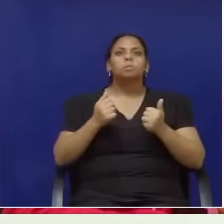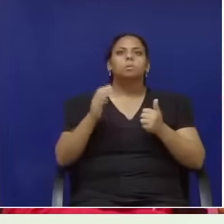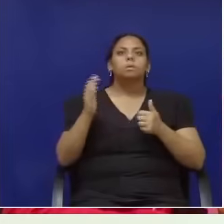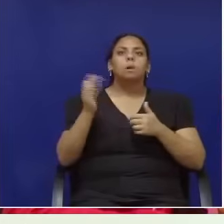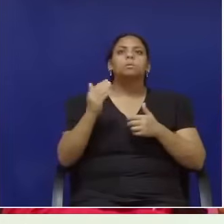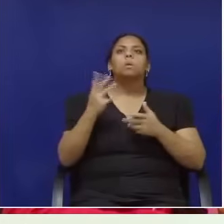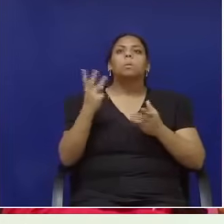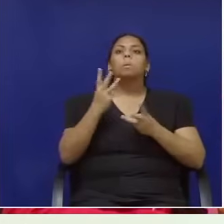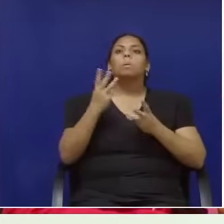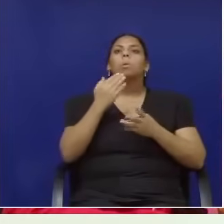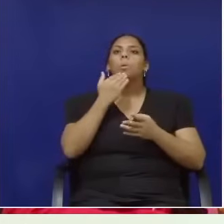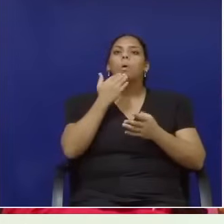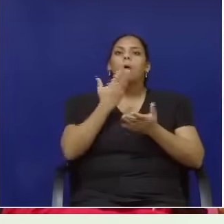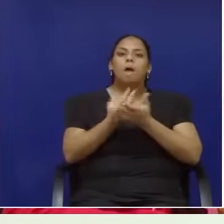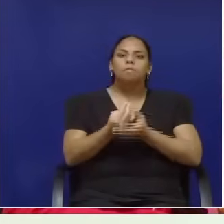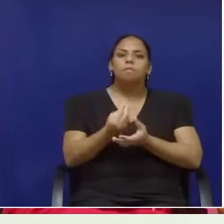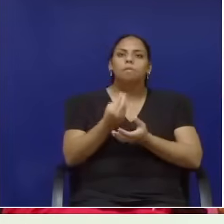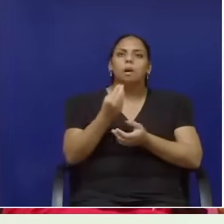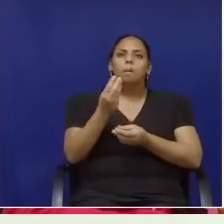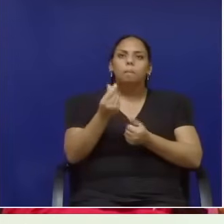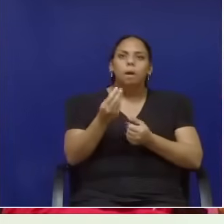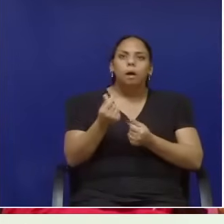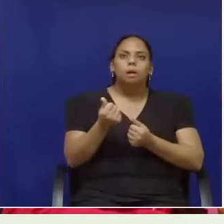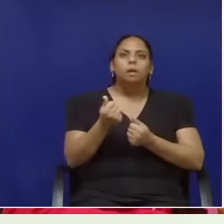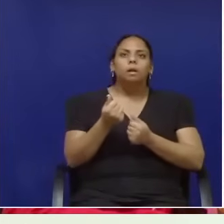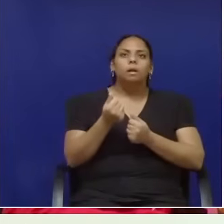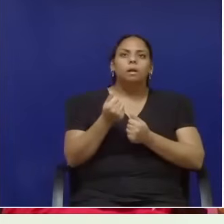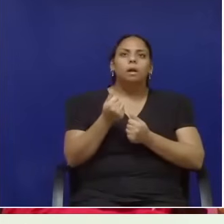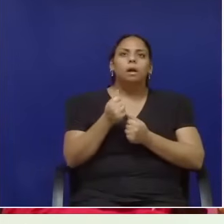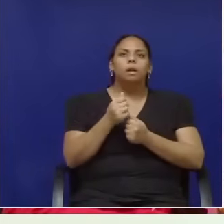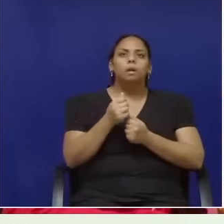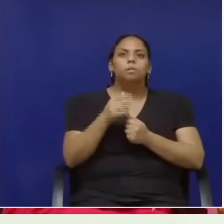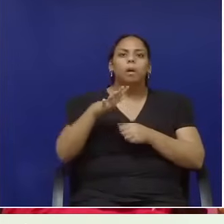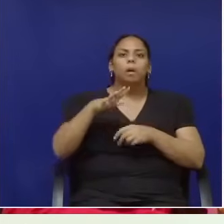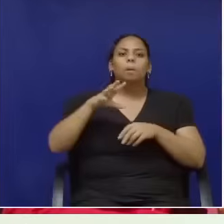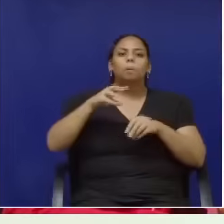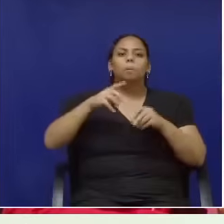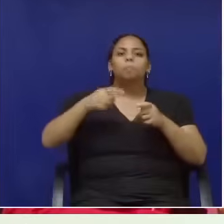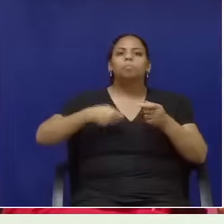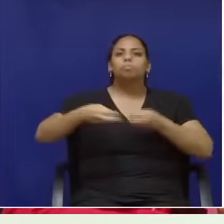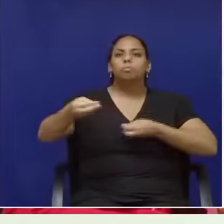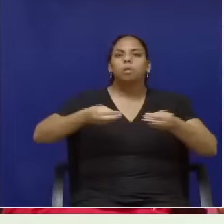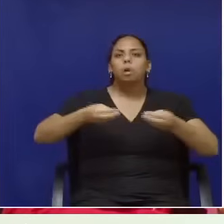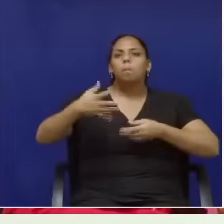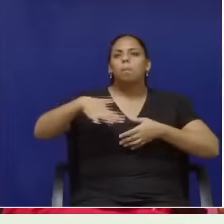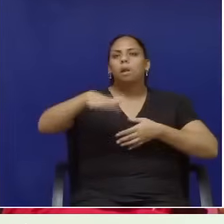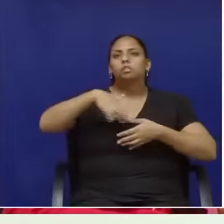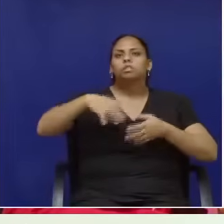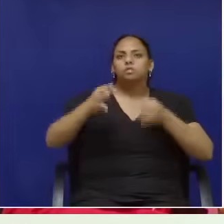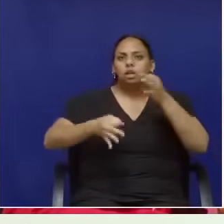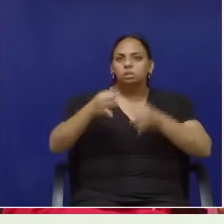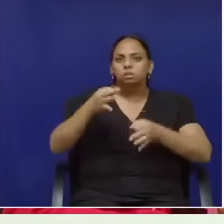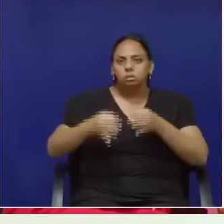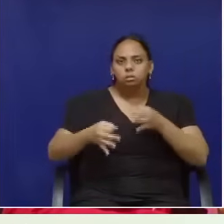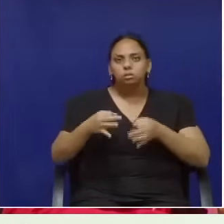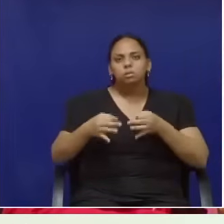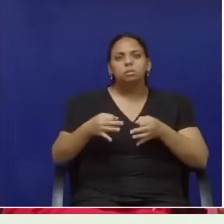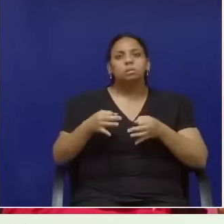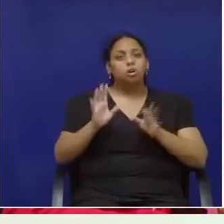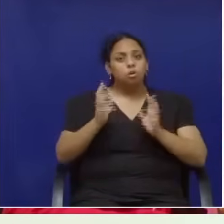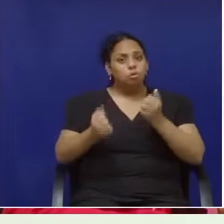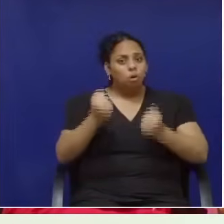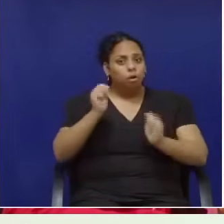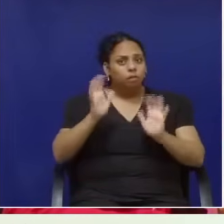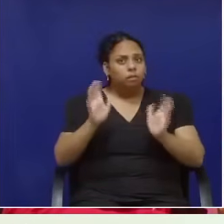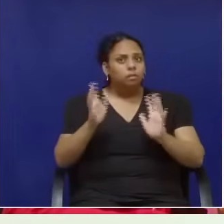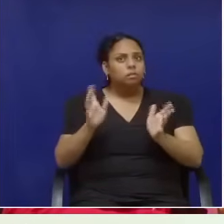money and connection instead of a place of justice. So my question is, has the department conducted any broader